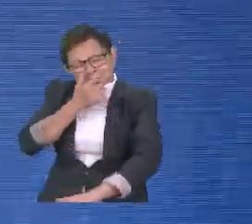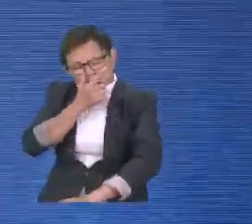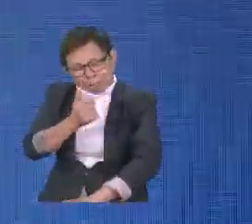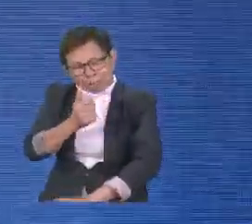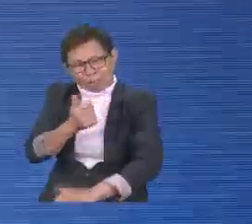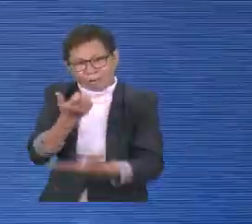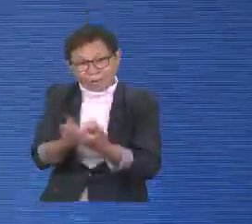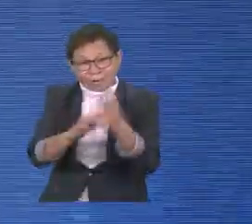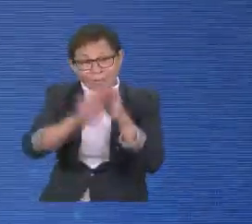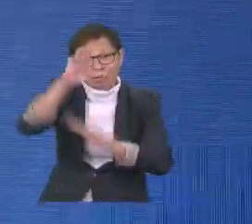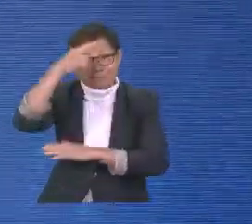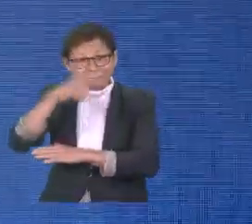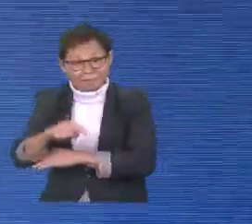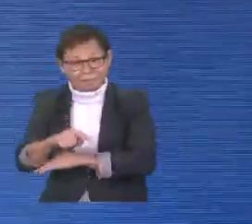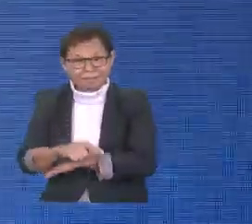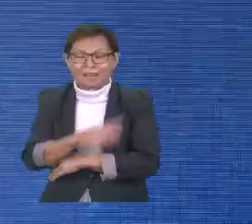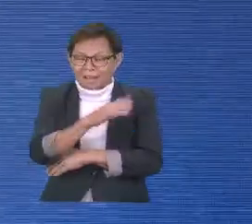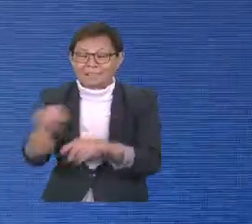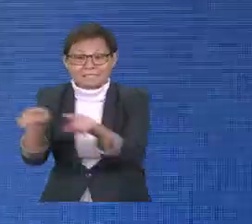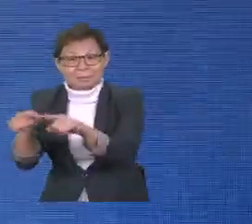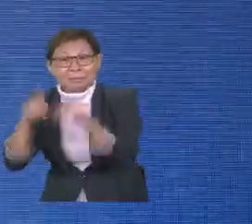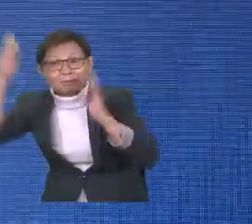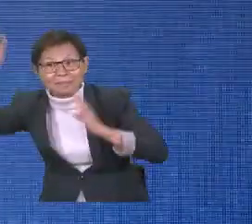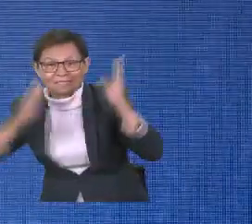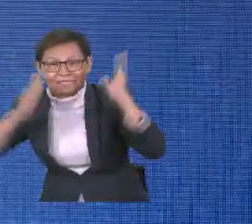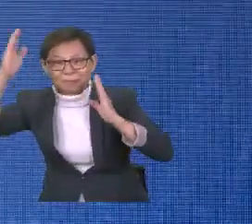economic development not only in Thailand but also in Malaysia.